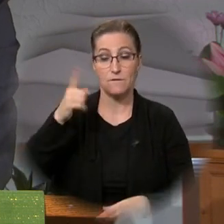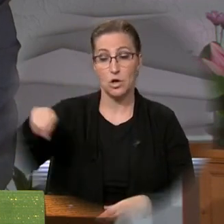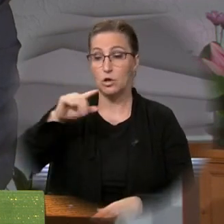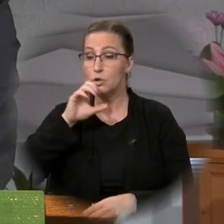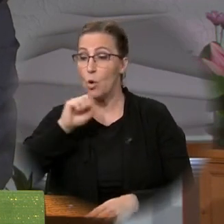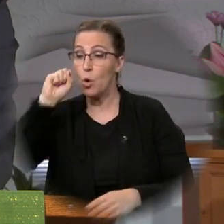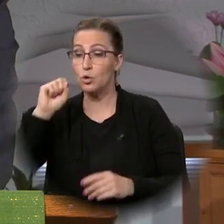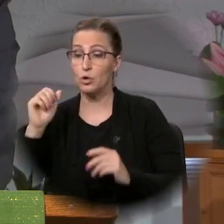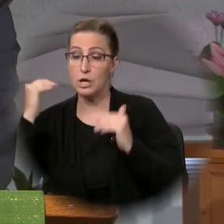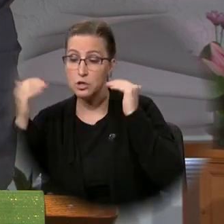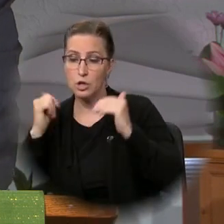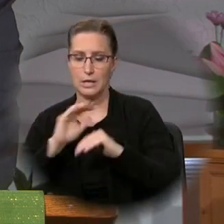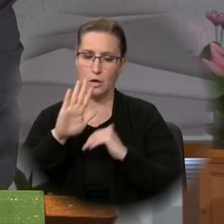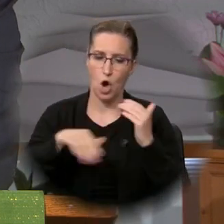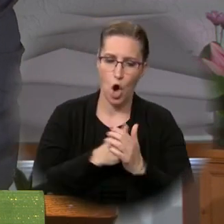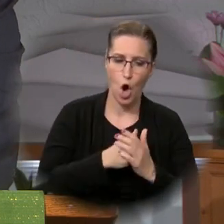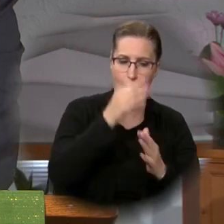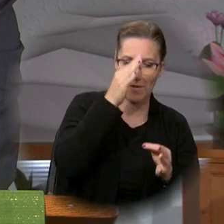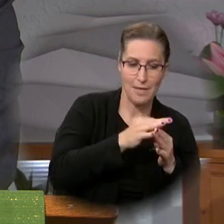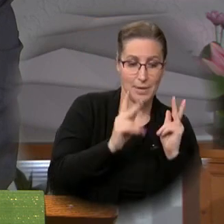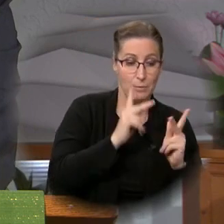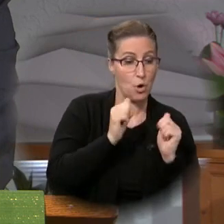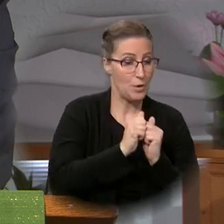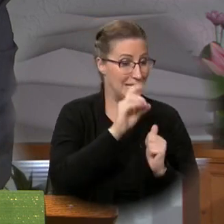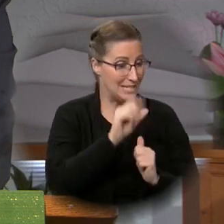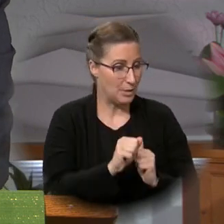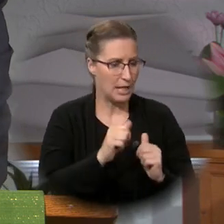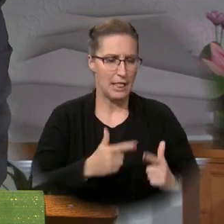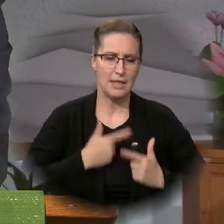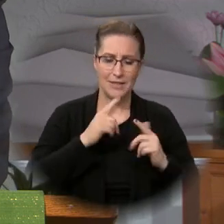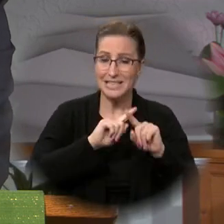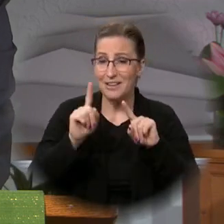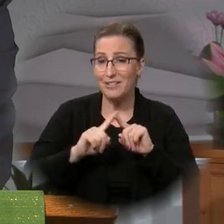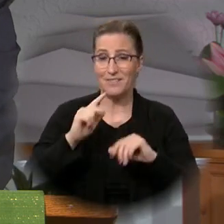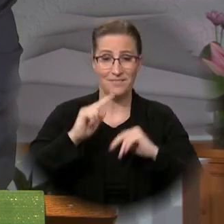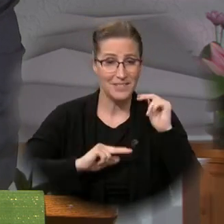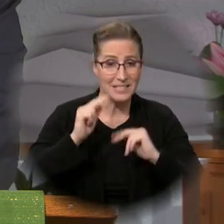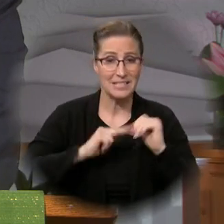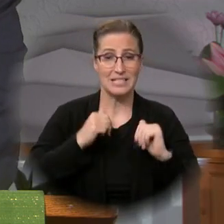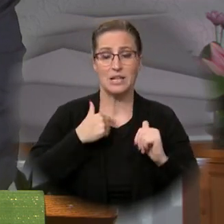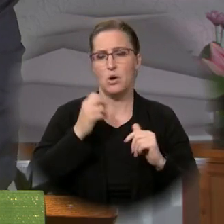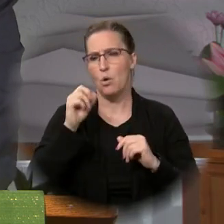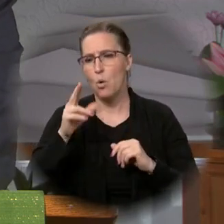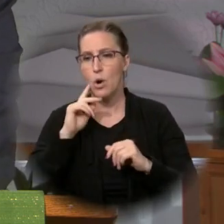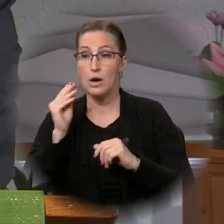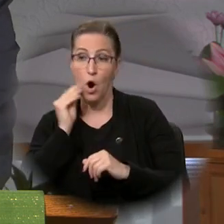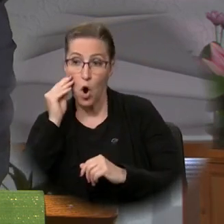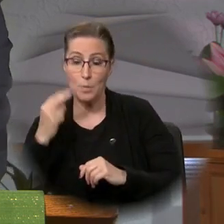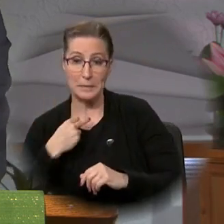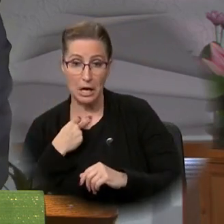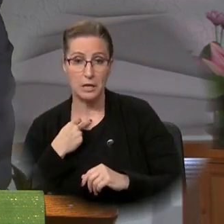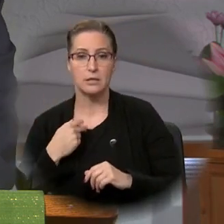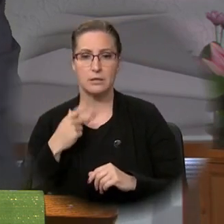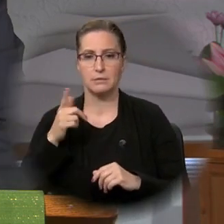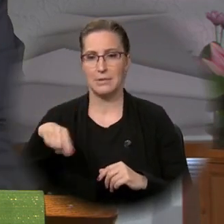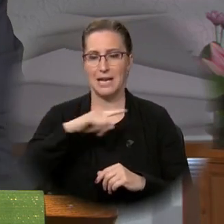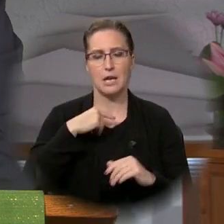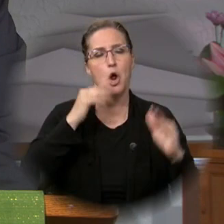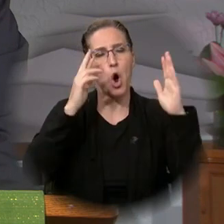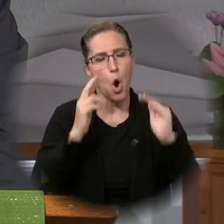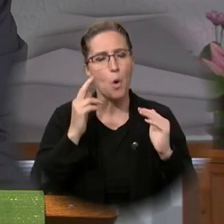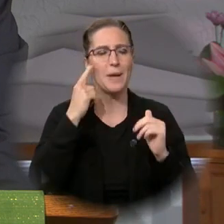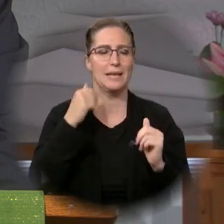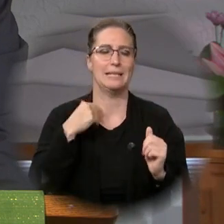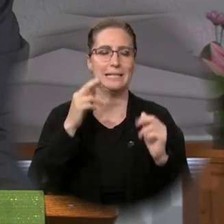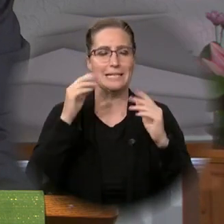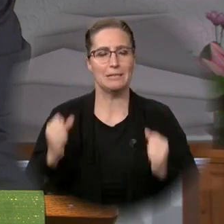and persons of all faiths with disabilities living in care facilities or in their own homes a time of hope and